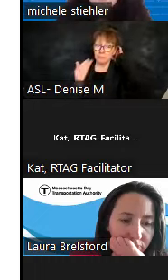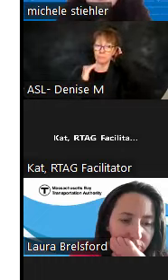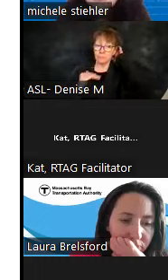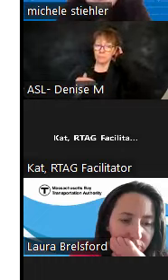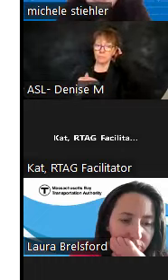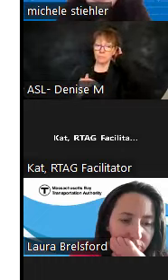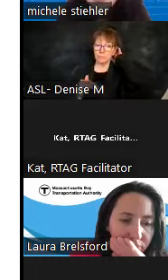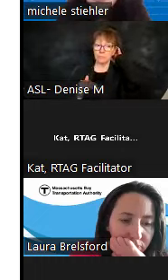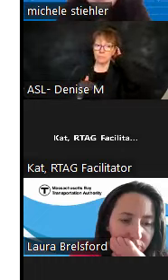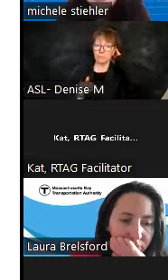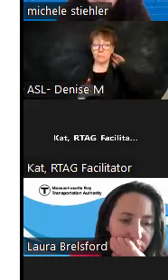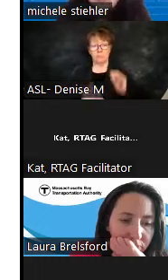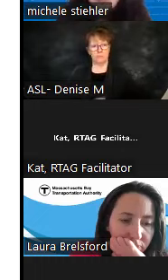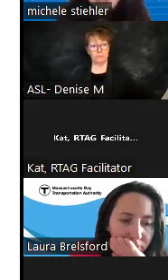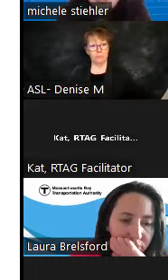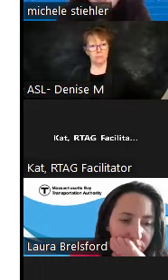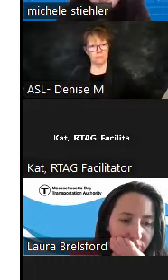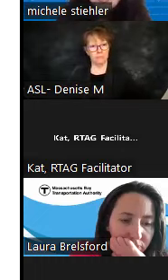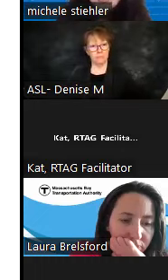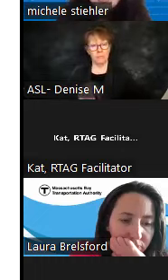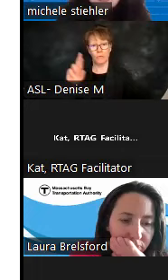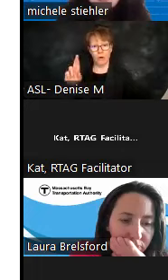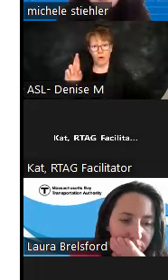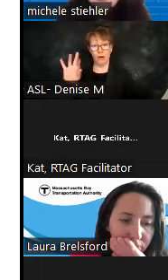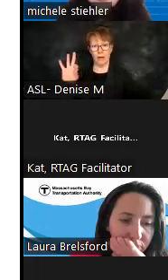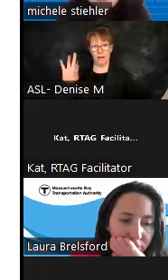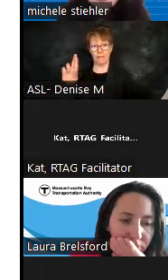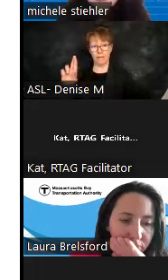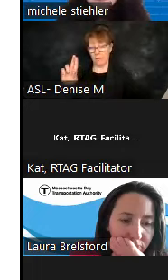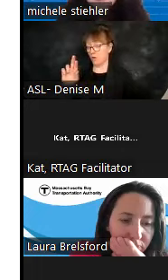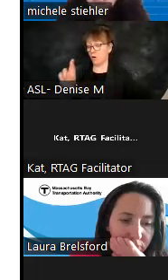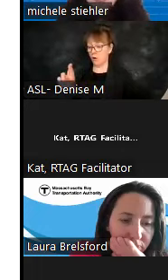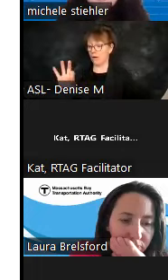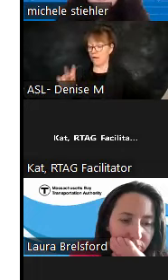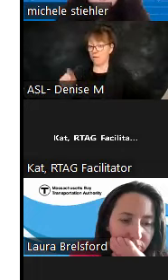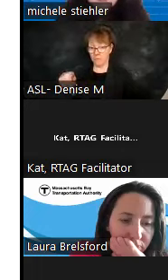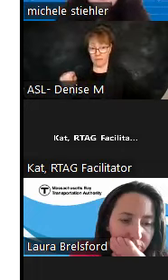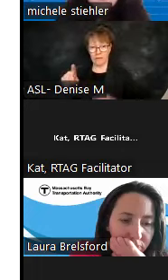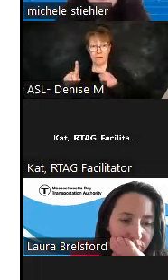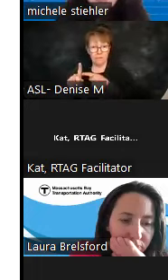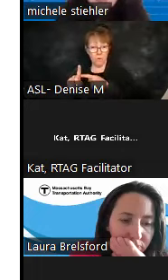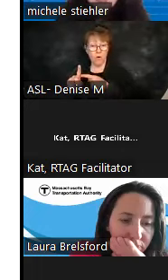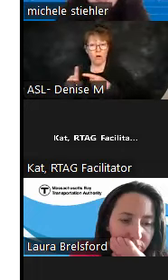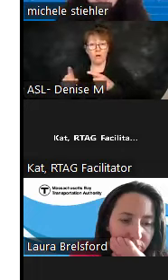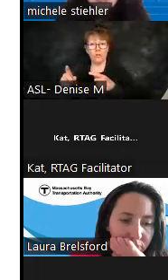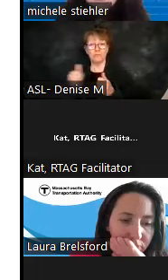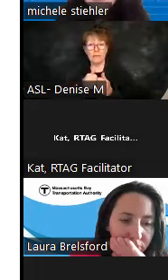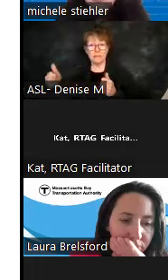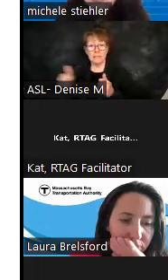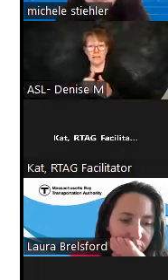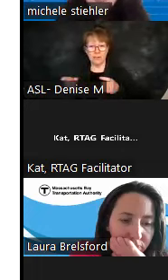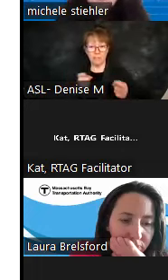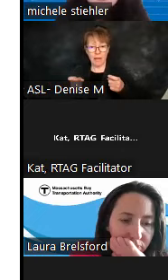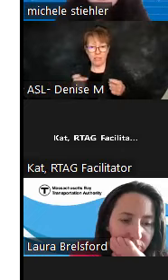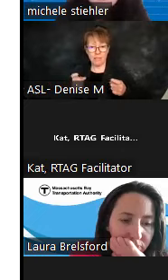I wanted to speak to the RFP that we're working on regarding the transportation management software. And some